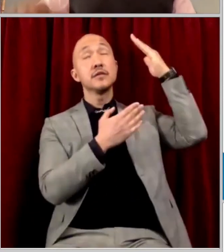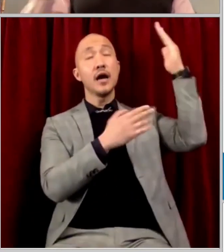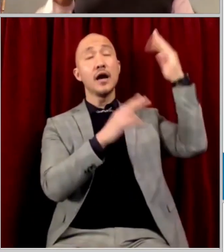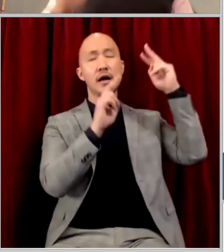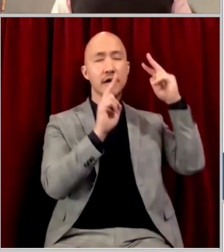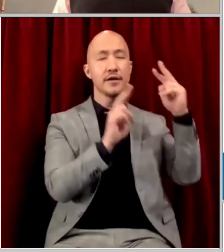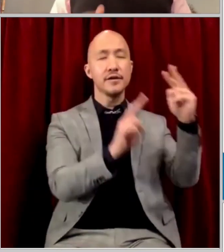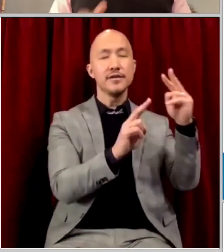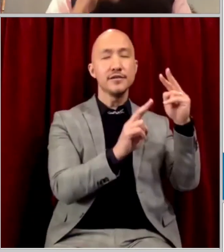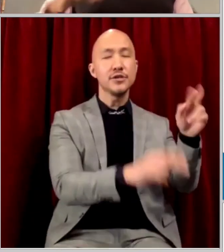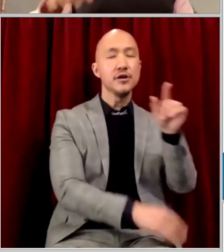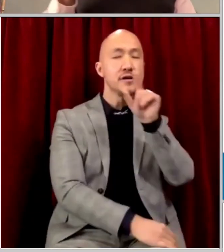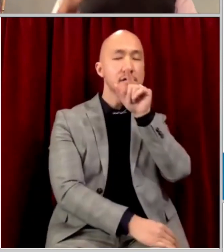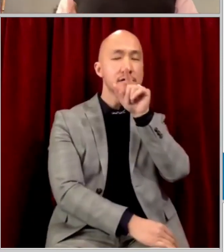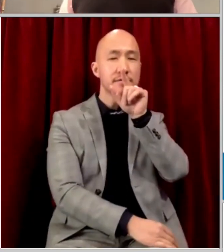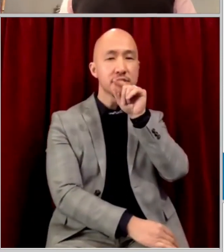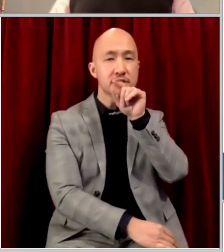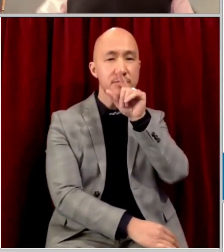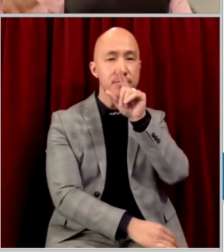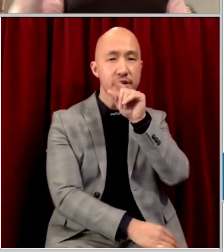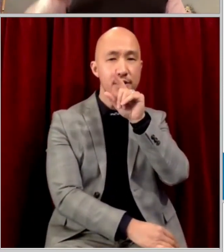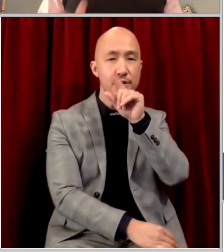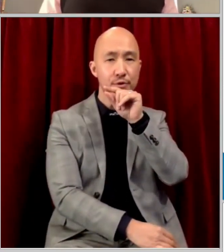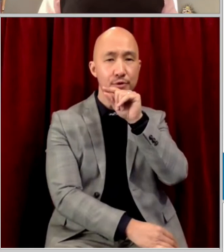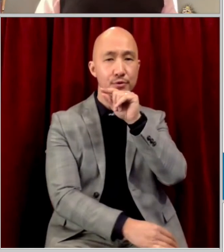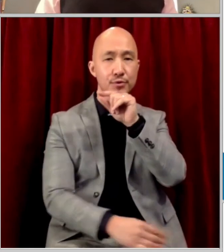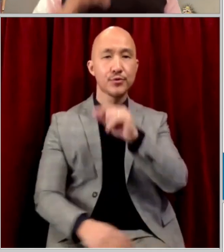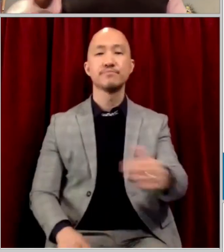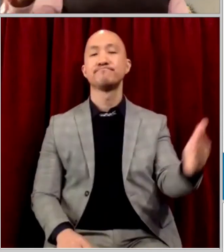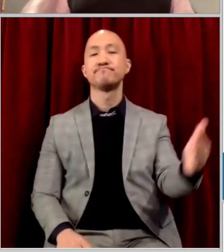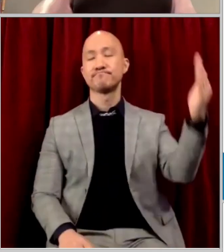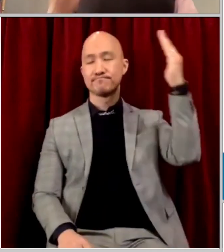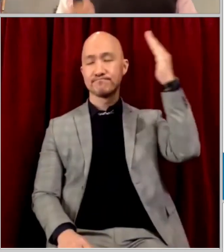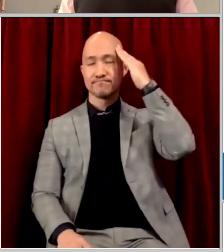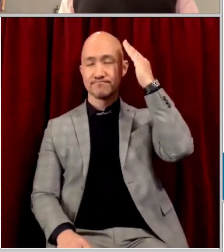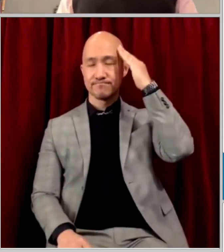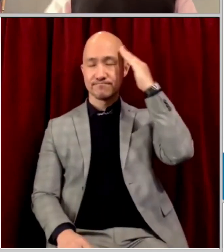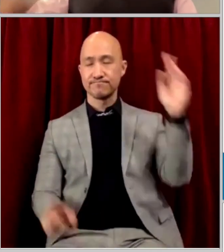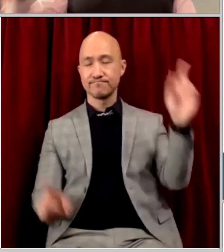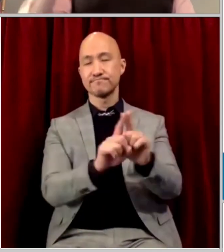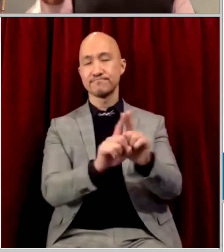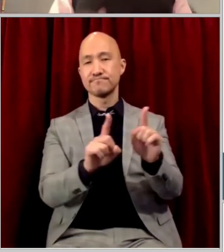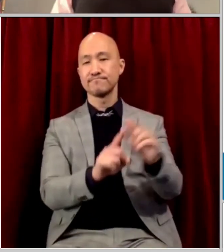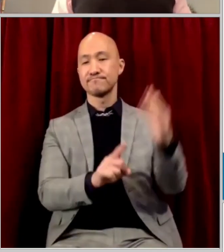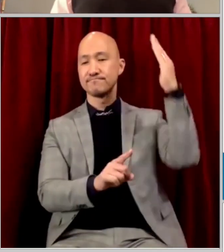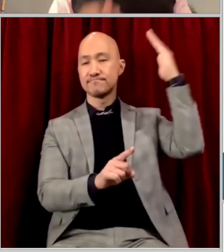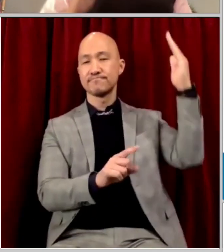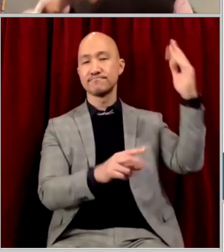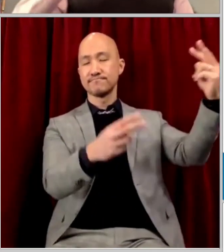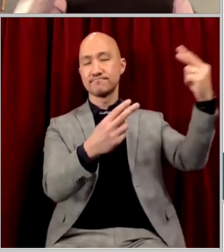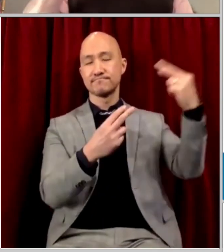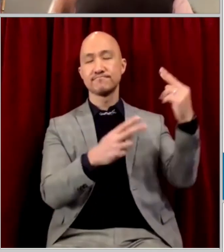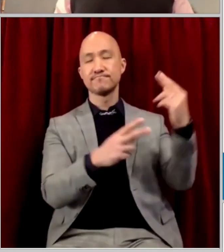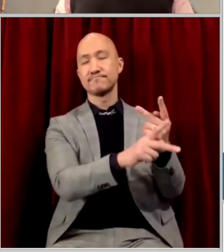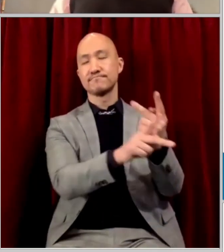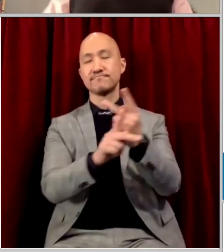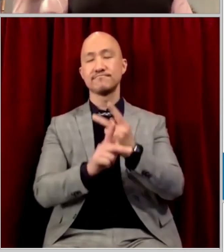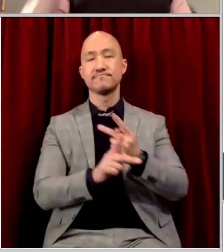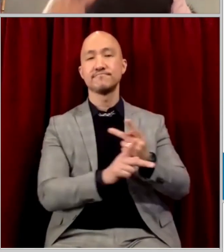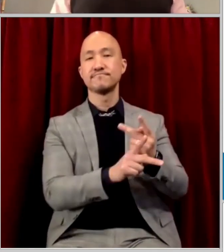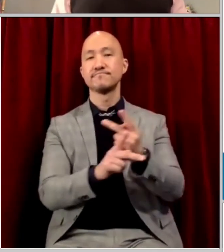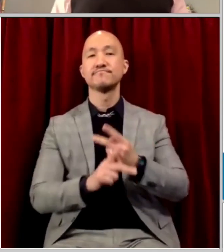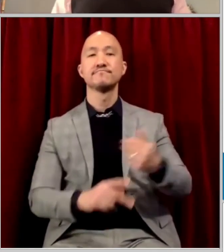His eye is on the sparrow, and I know he watches